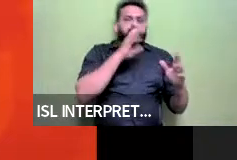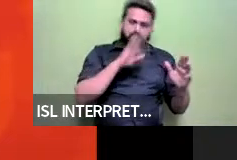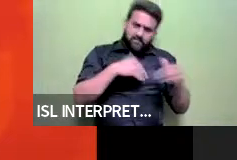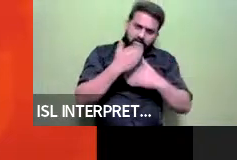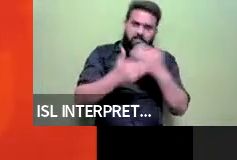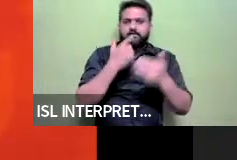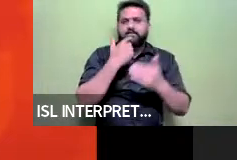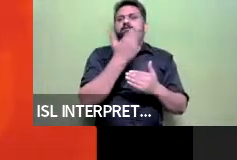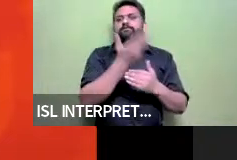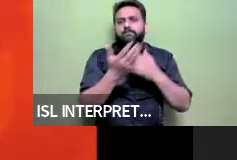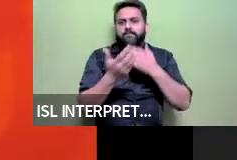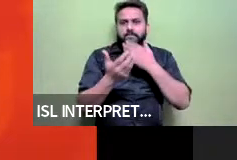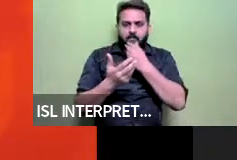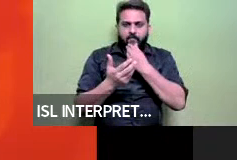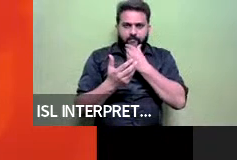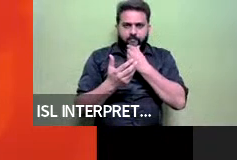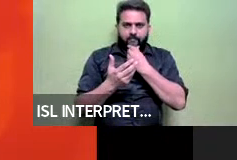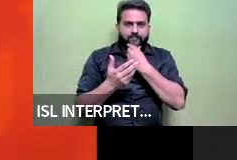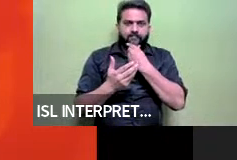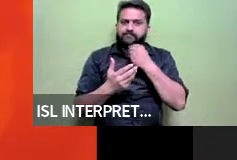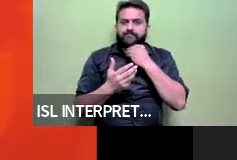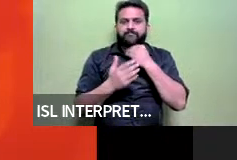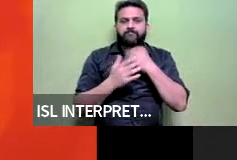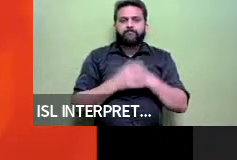you can say that, oh, well,